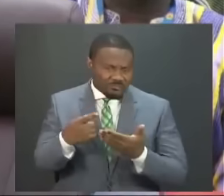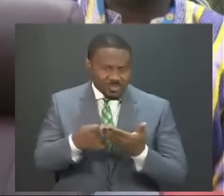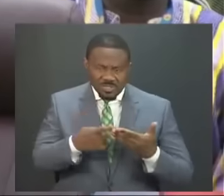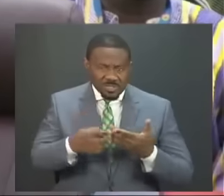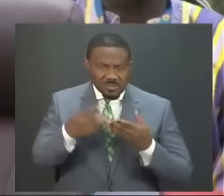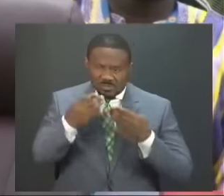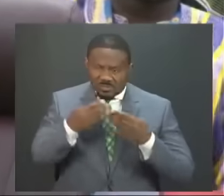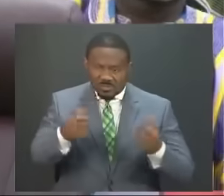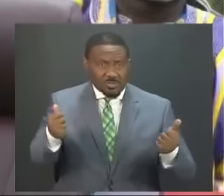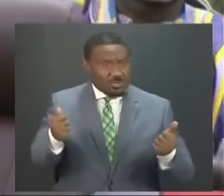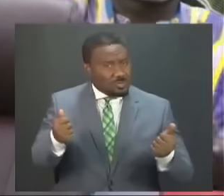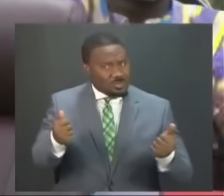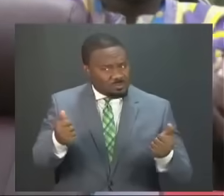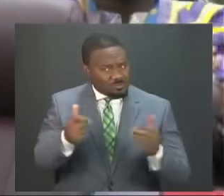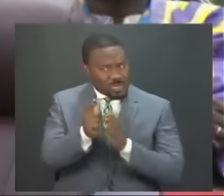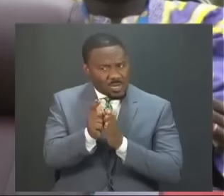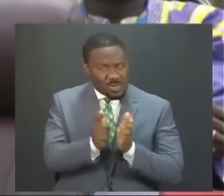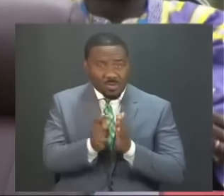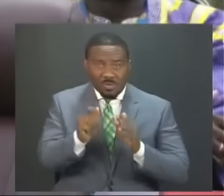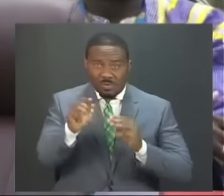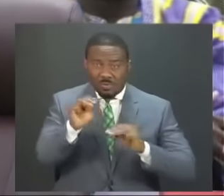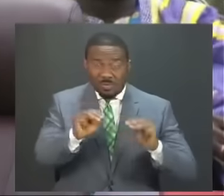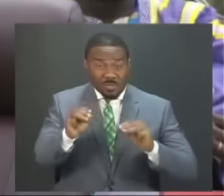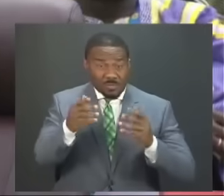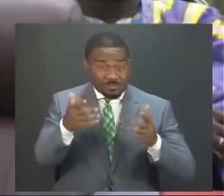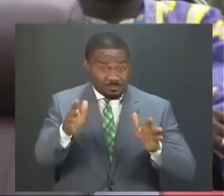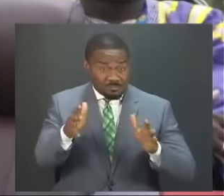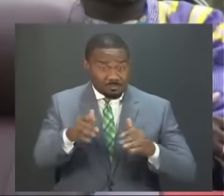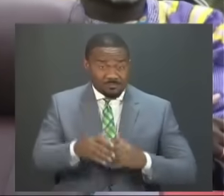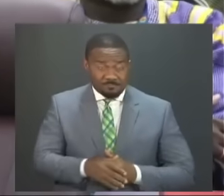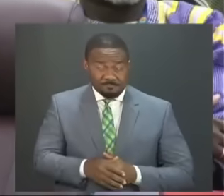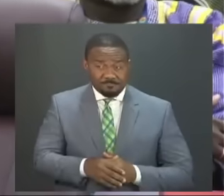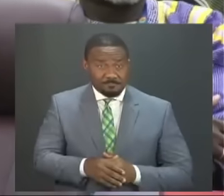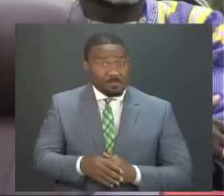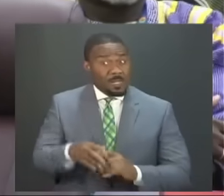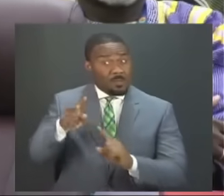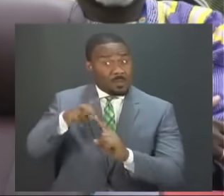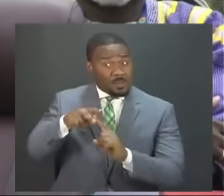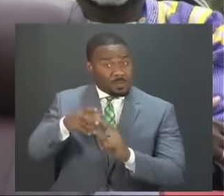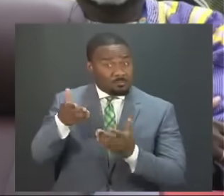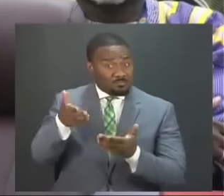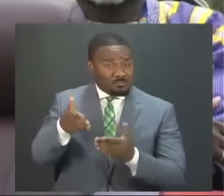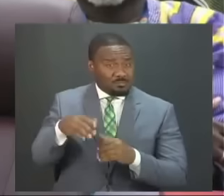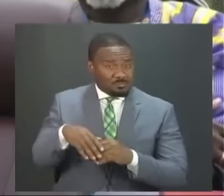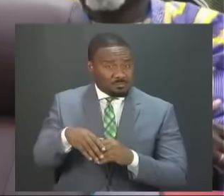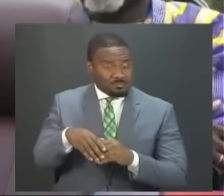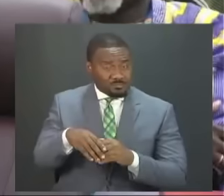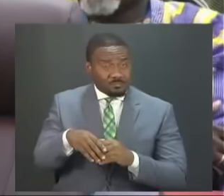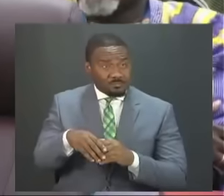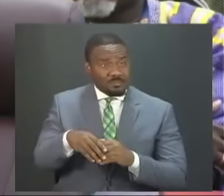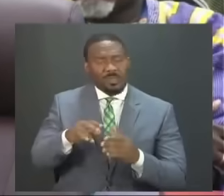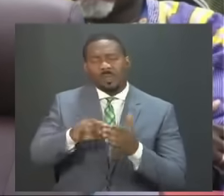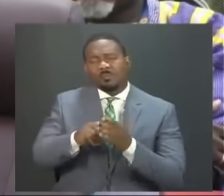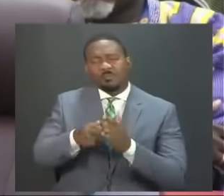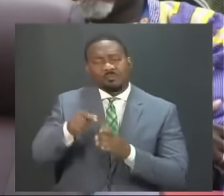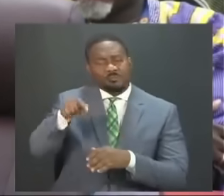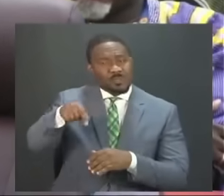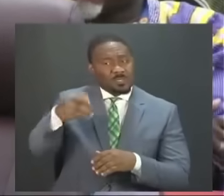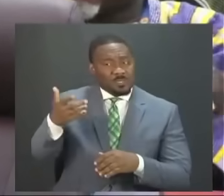on the law. The application before the court is a certiorari application.